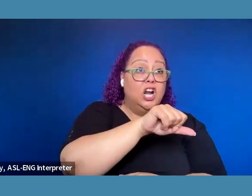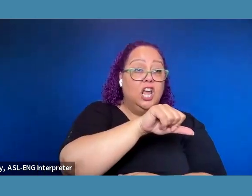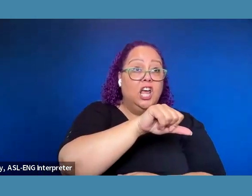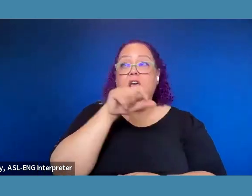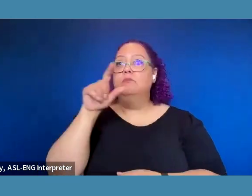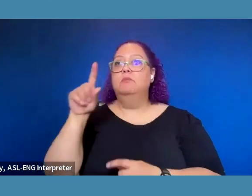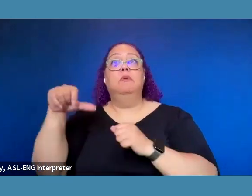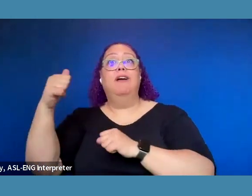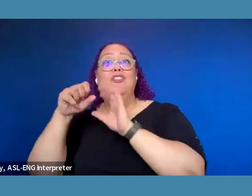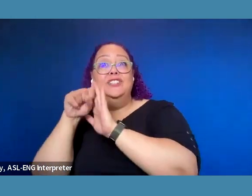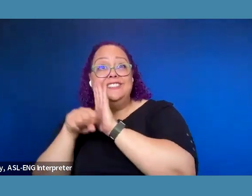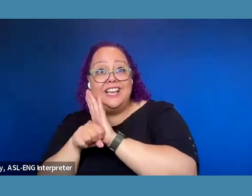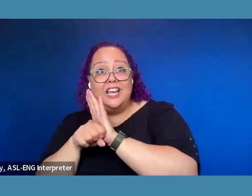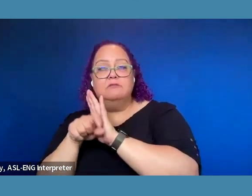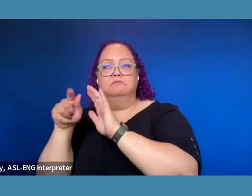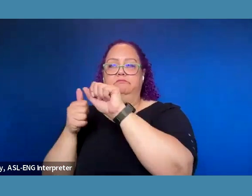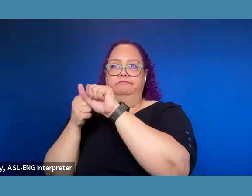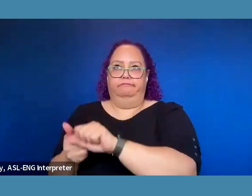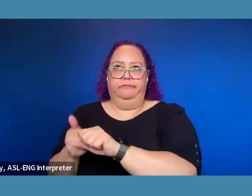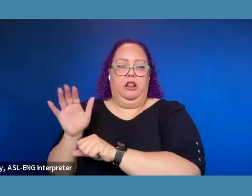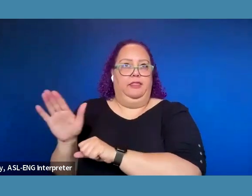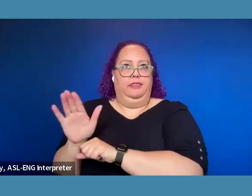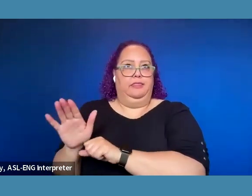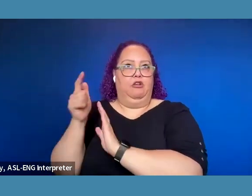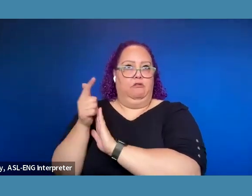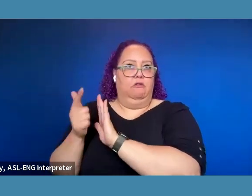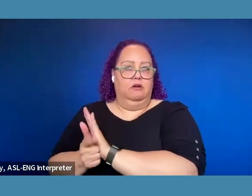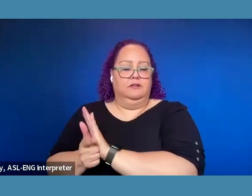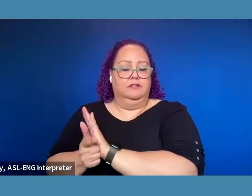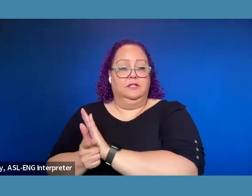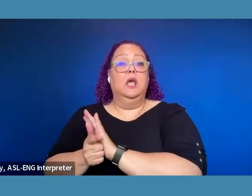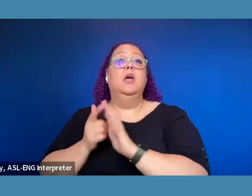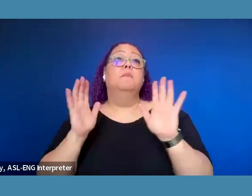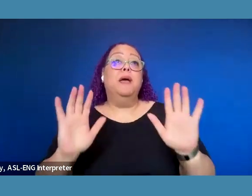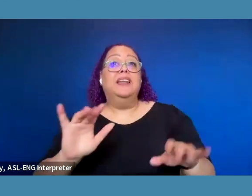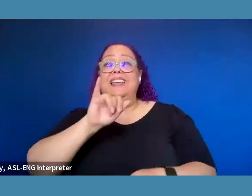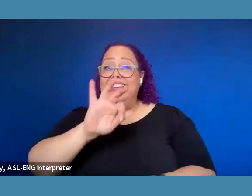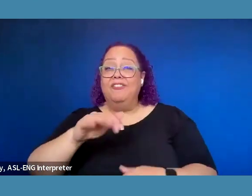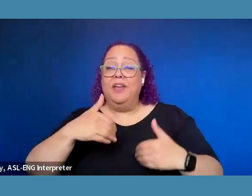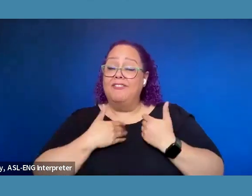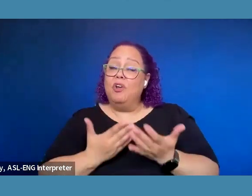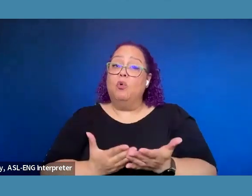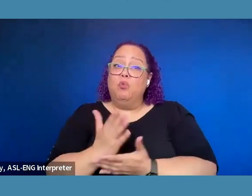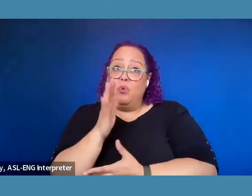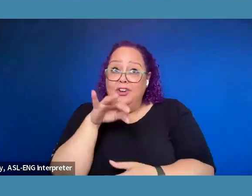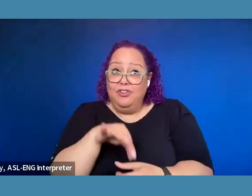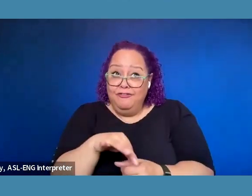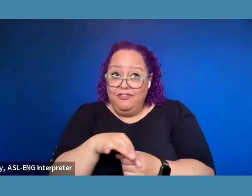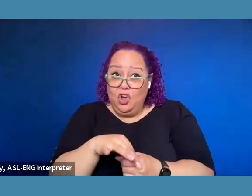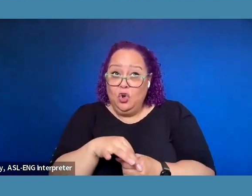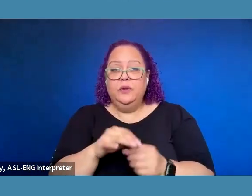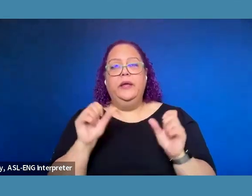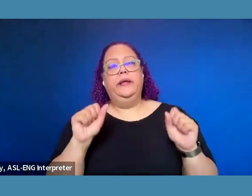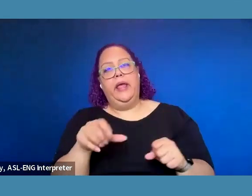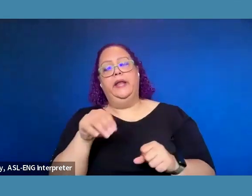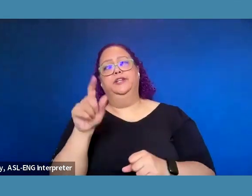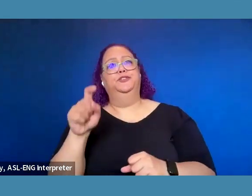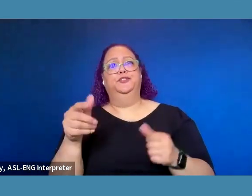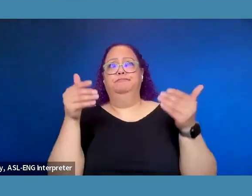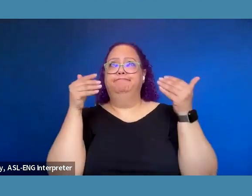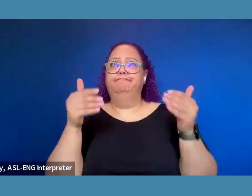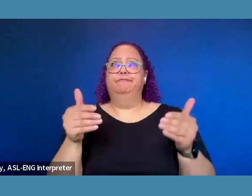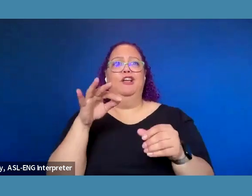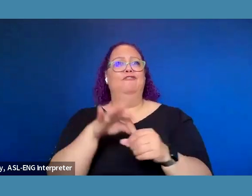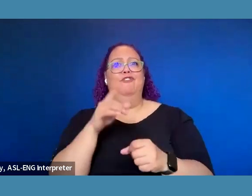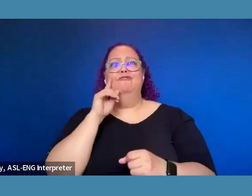apply. But if you have the right to vote, you can and should vote for whoever you want. There are no standards. You